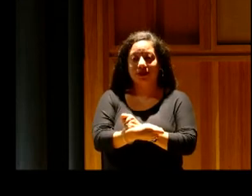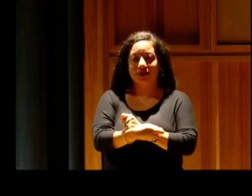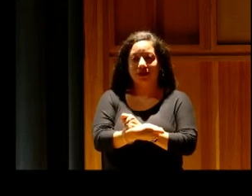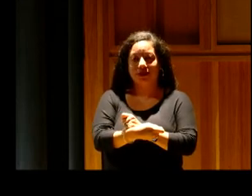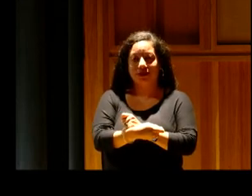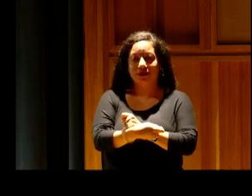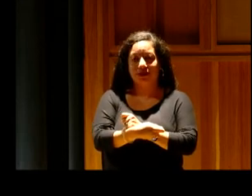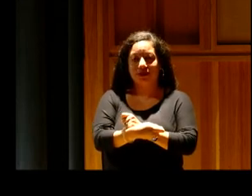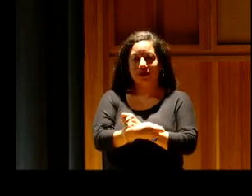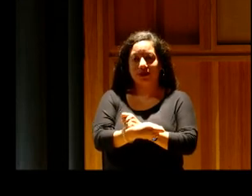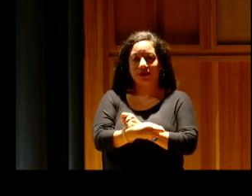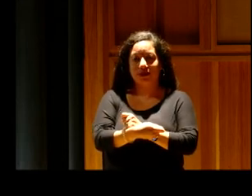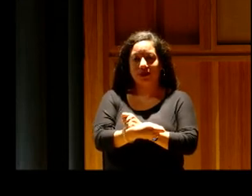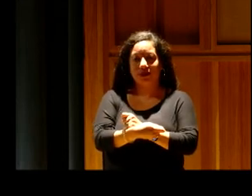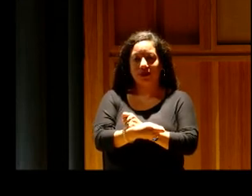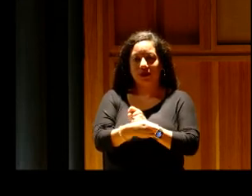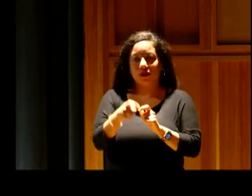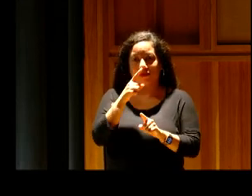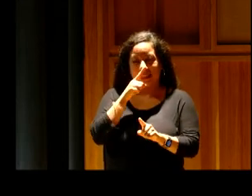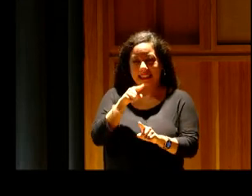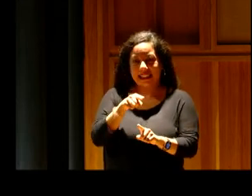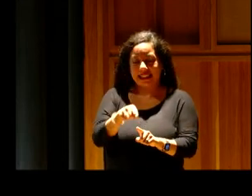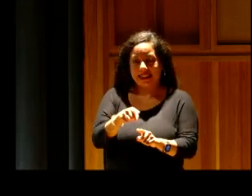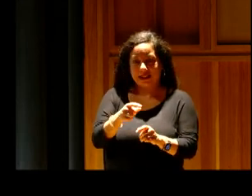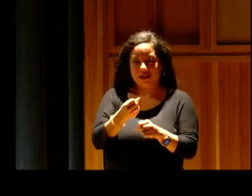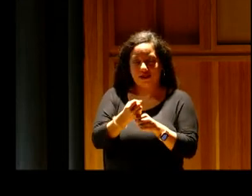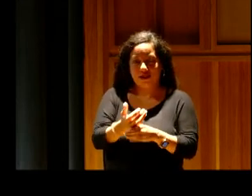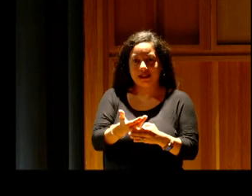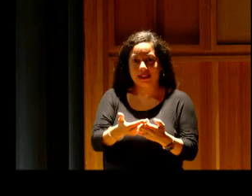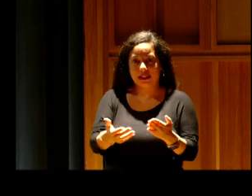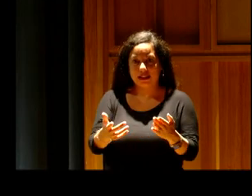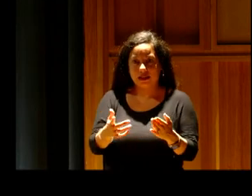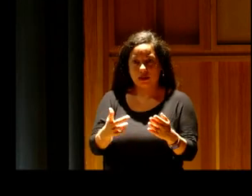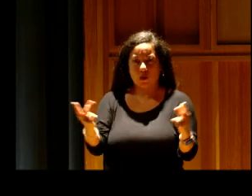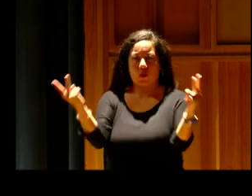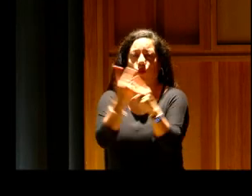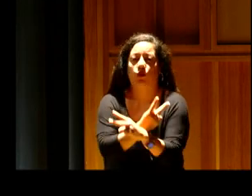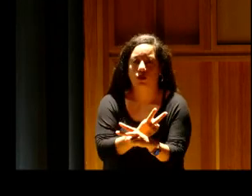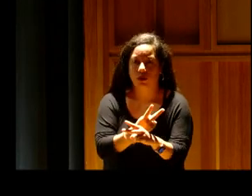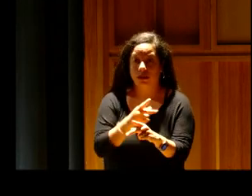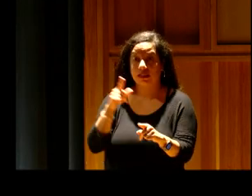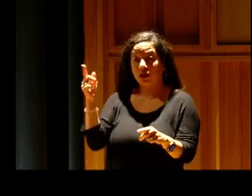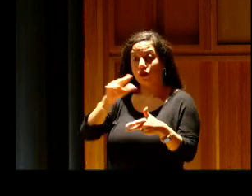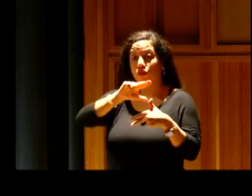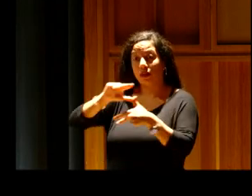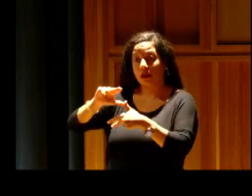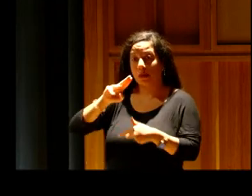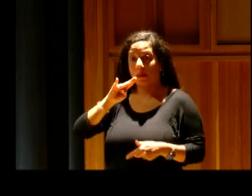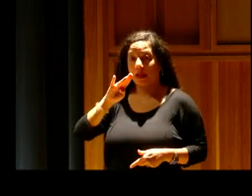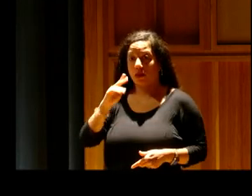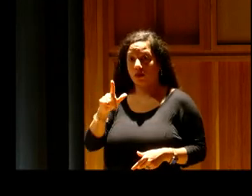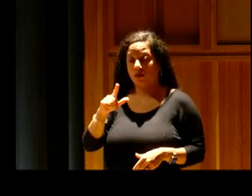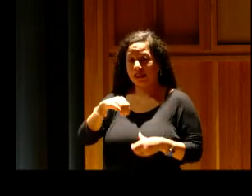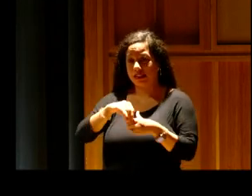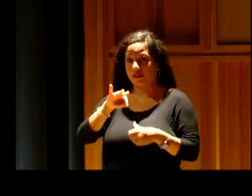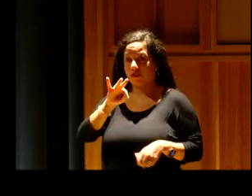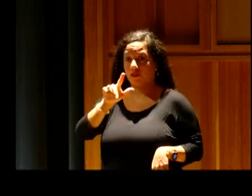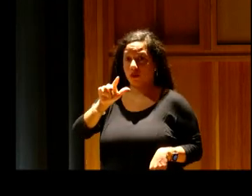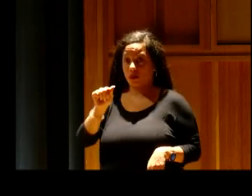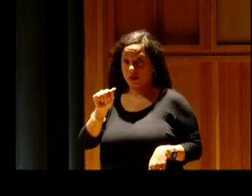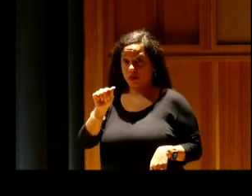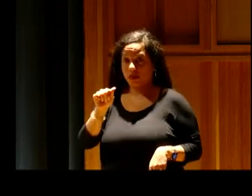force multiplier. This is Hurricane Michael, the Florida Panhandle's